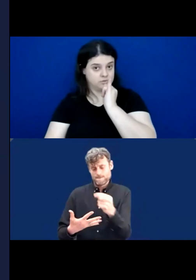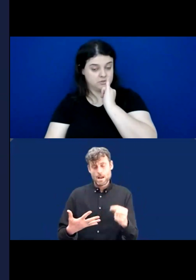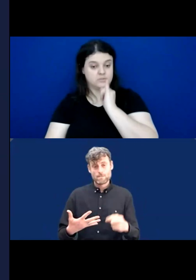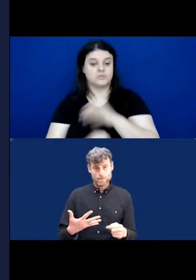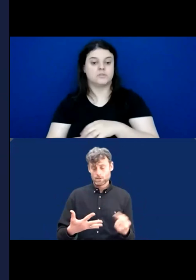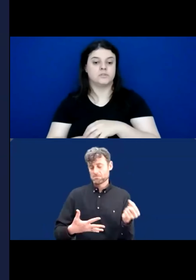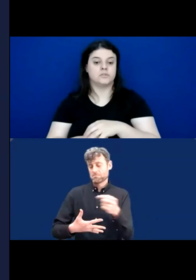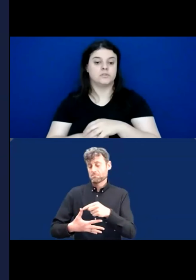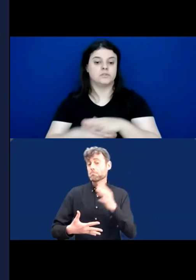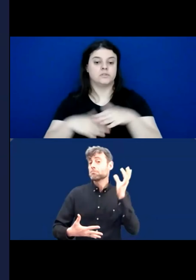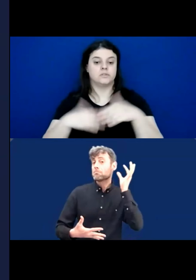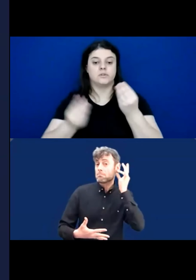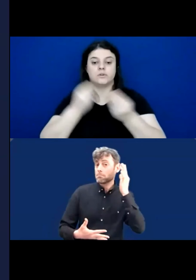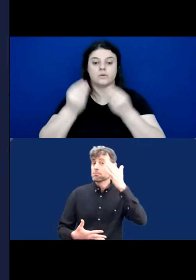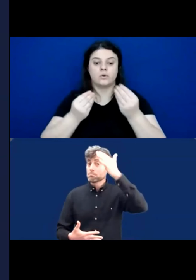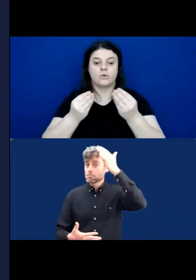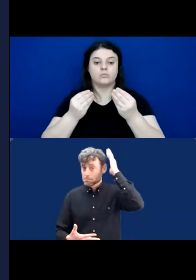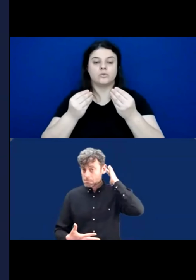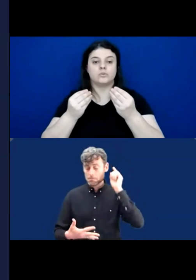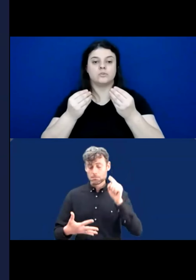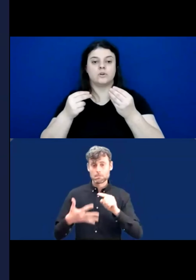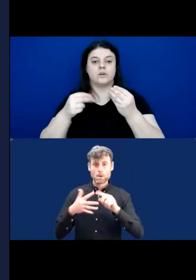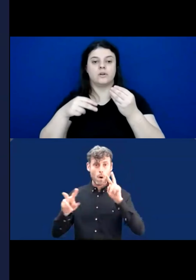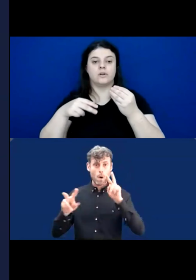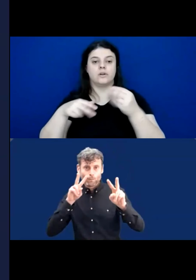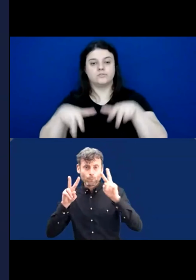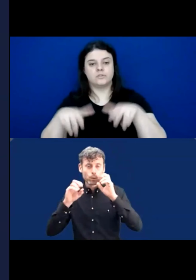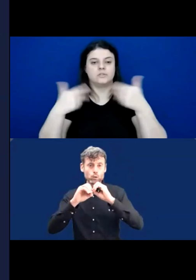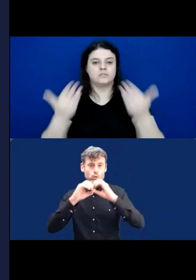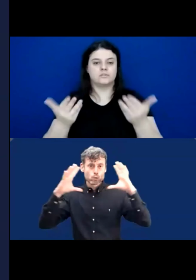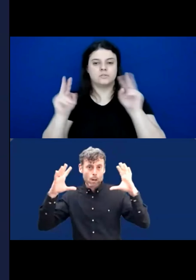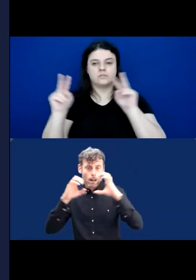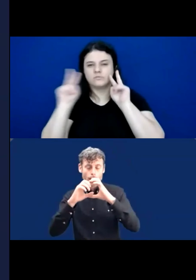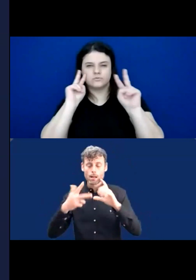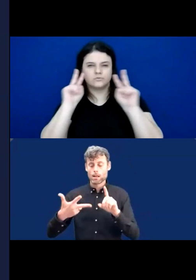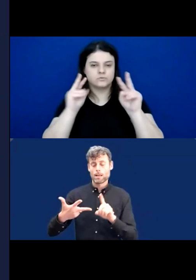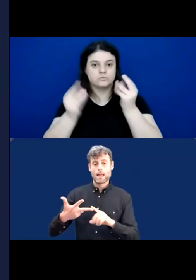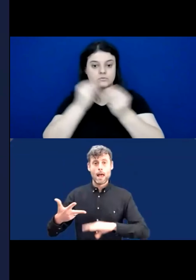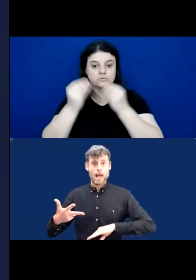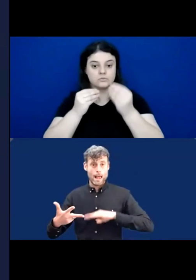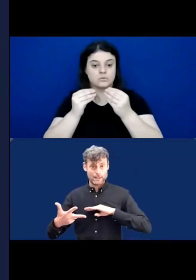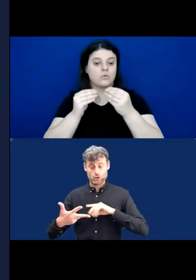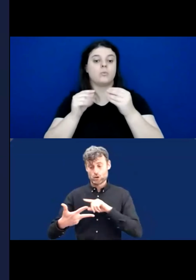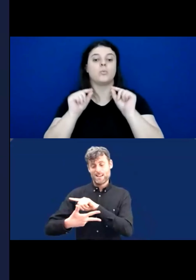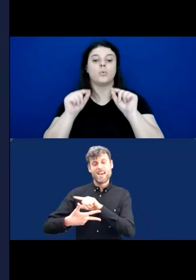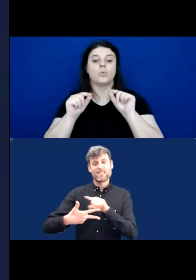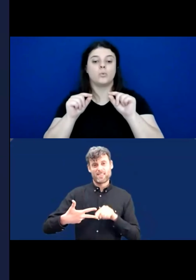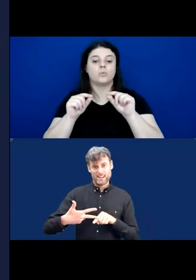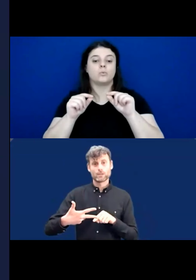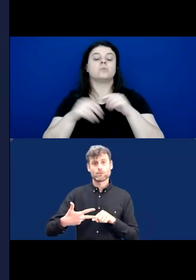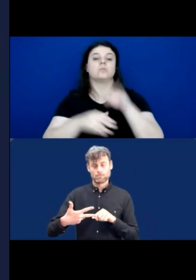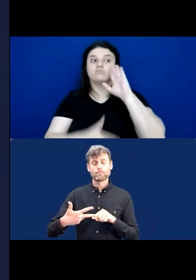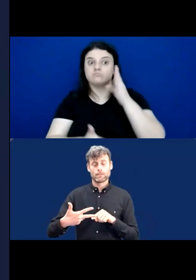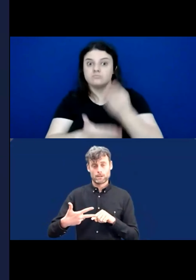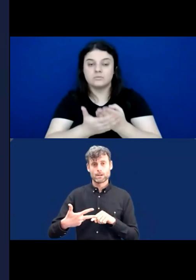and visual acuity and age and visual acuity negatively predicted general trust and no